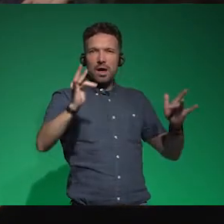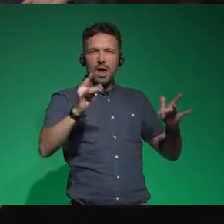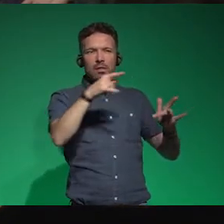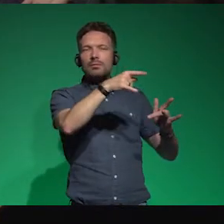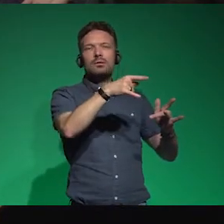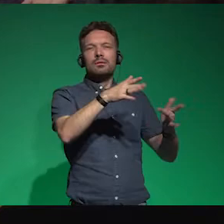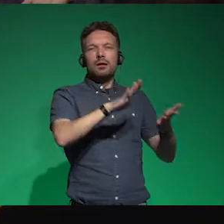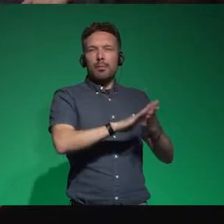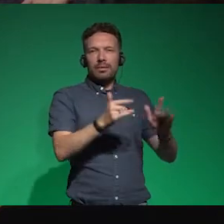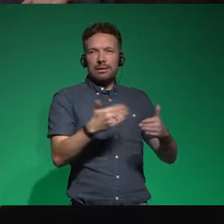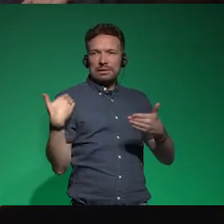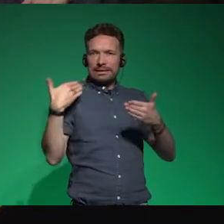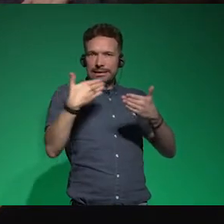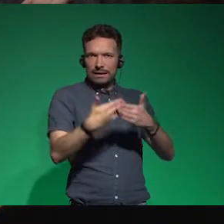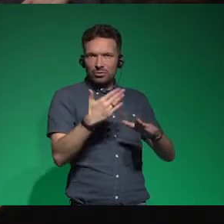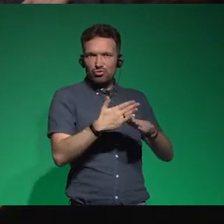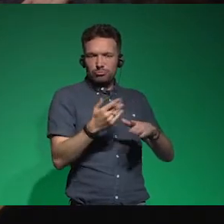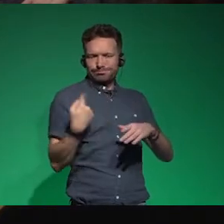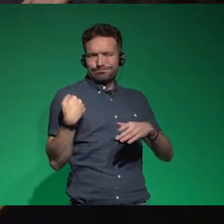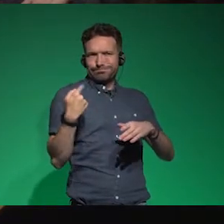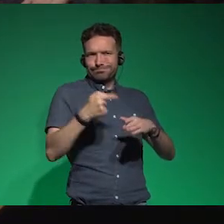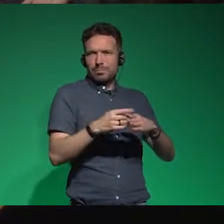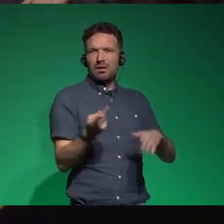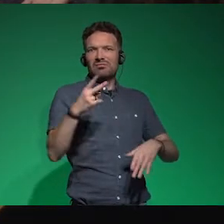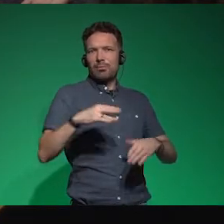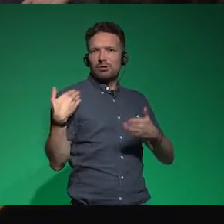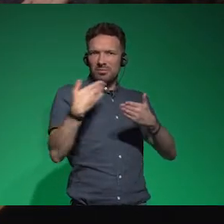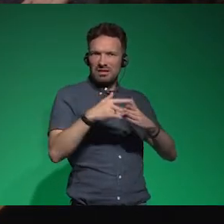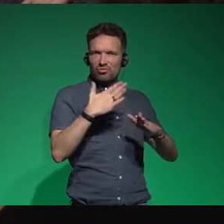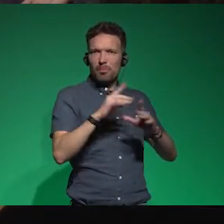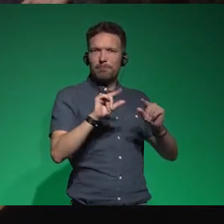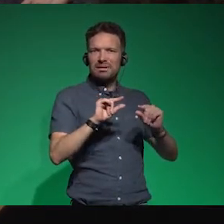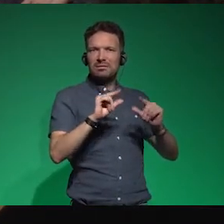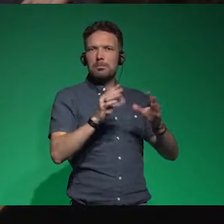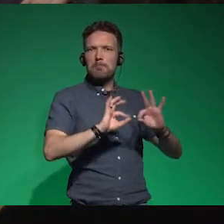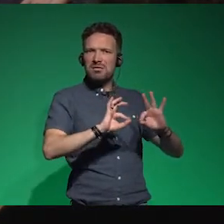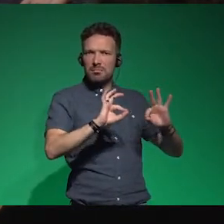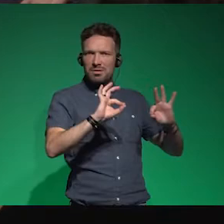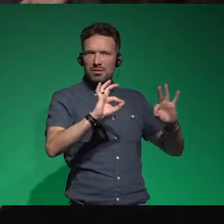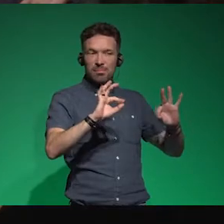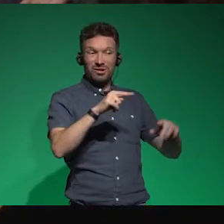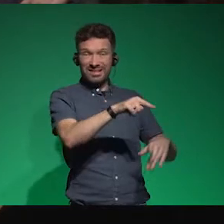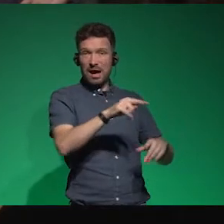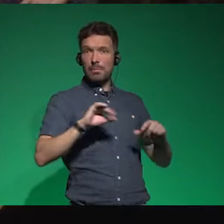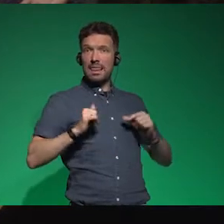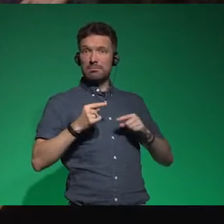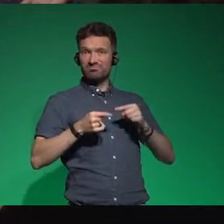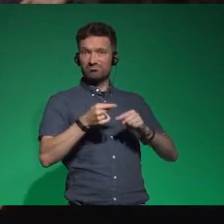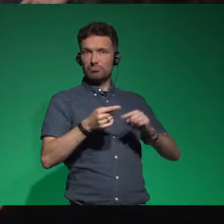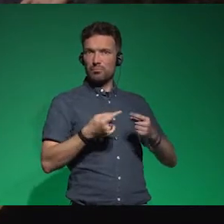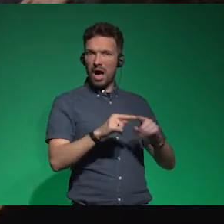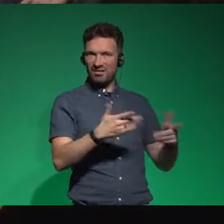it's more easy to engage in some of direction of because something. There are no distractions. Yeah? Yeah, no mobile phone,